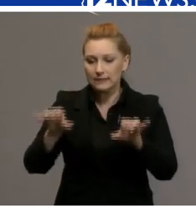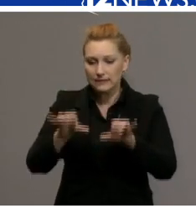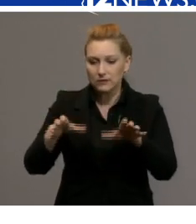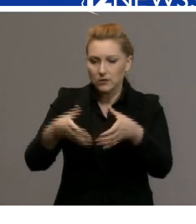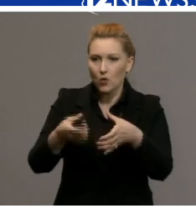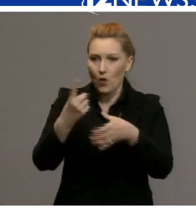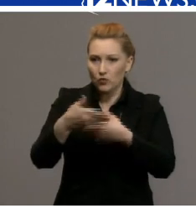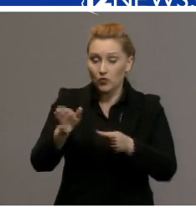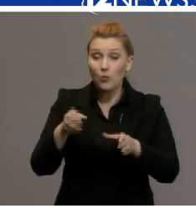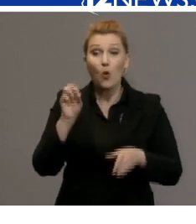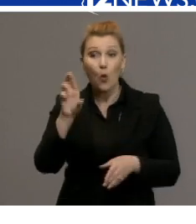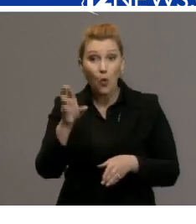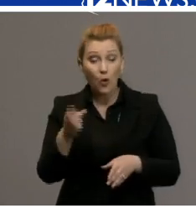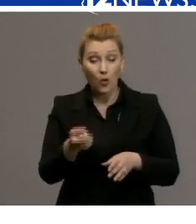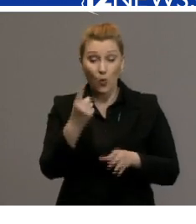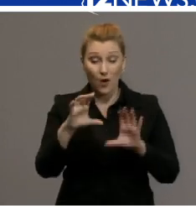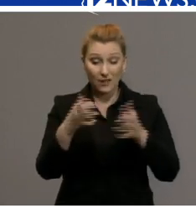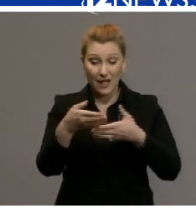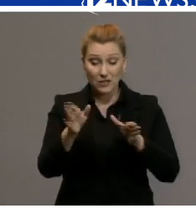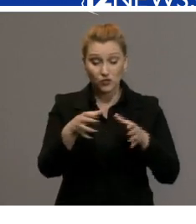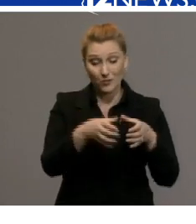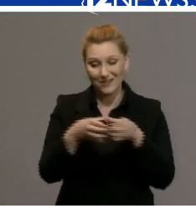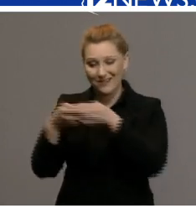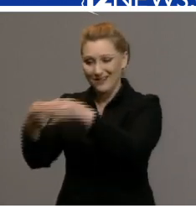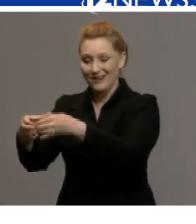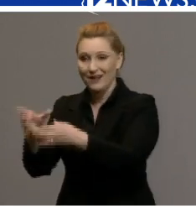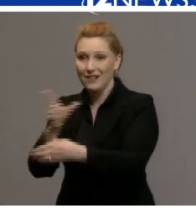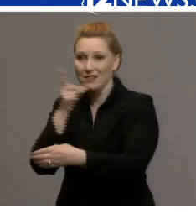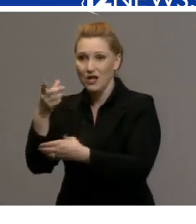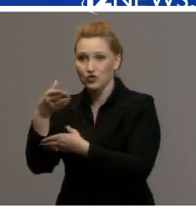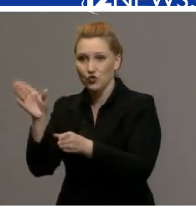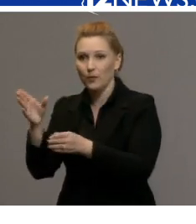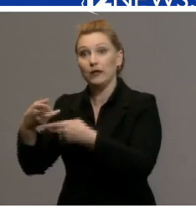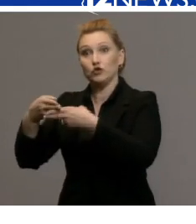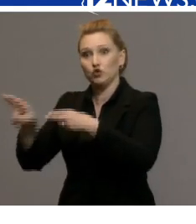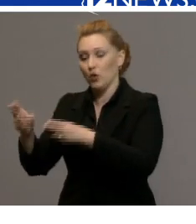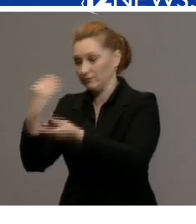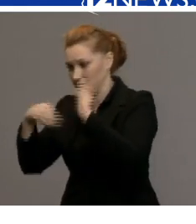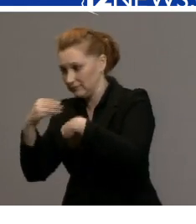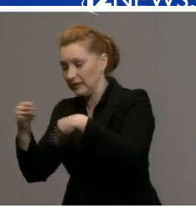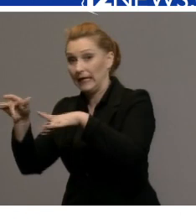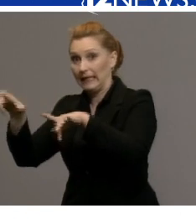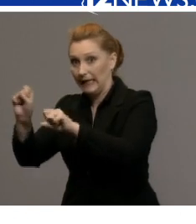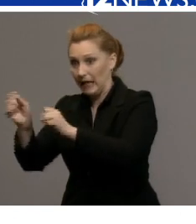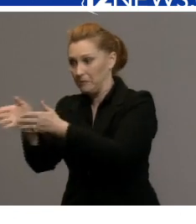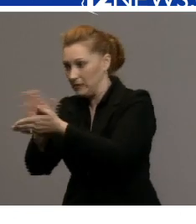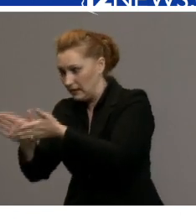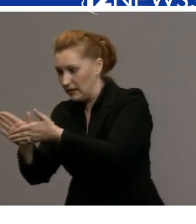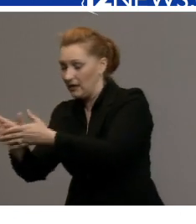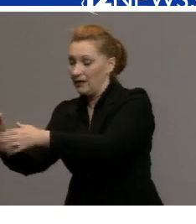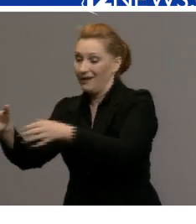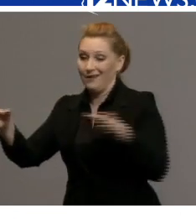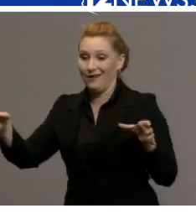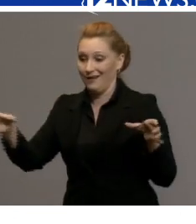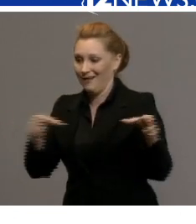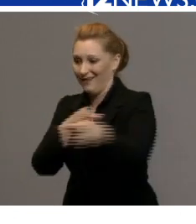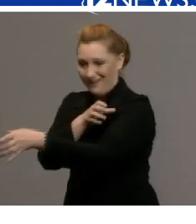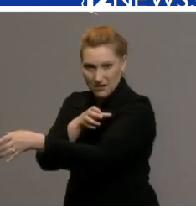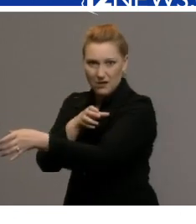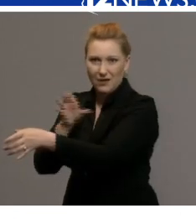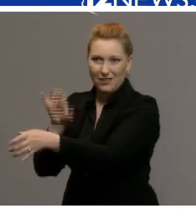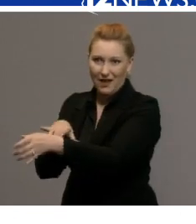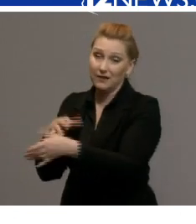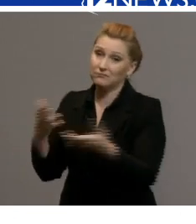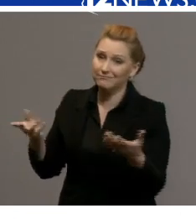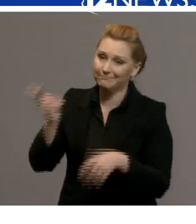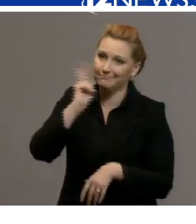to the lunchroom and having a shorter lunch period, cleaning up, disinfecting, and letting the next classroom in. But it is going to mean